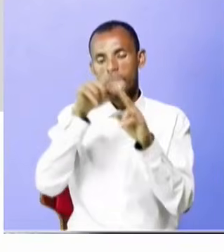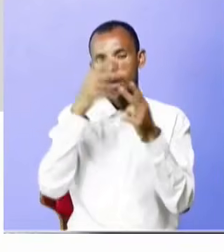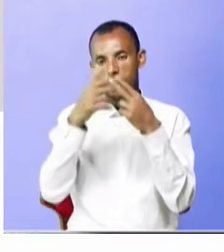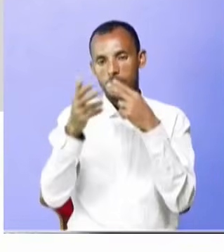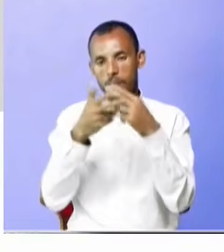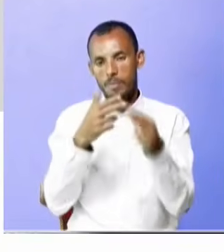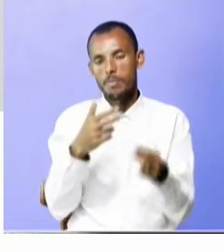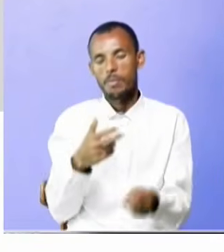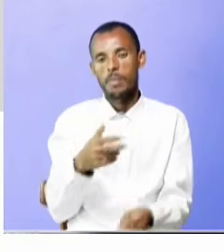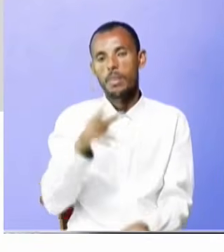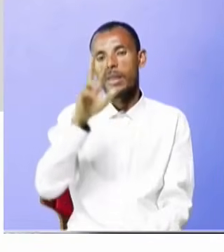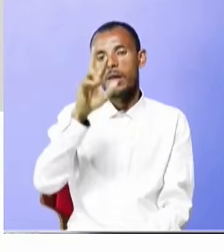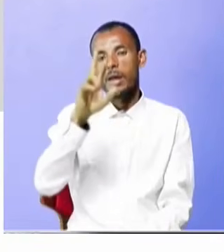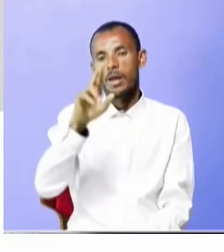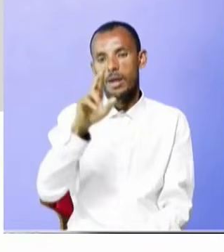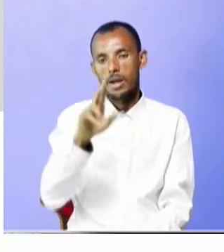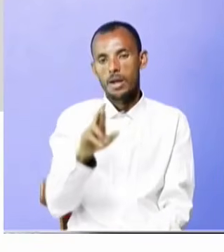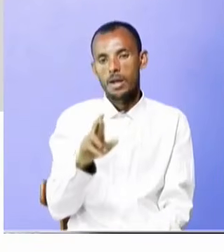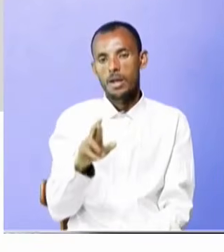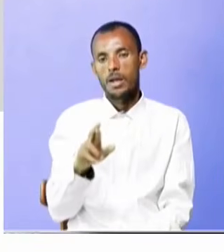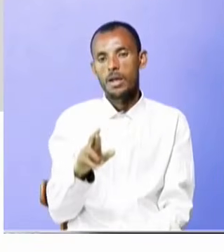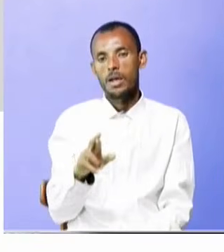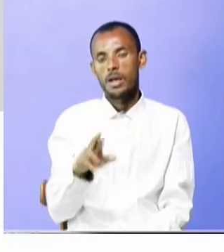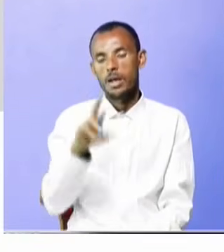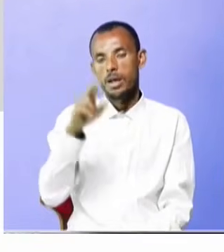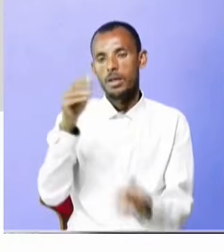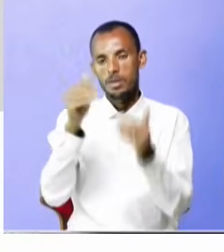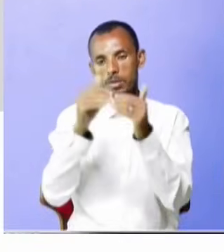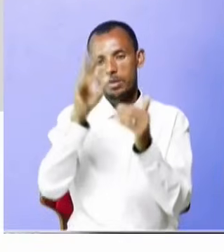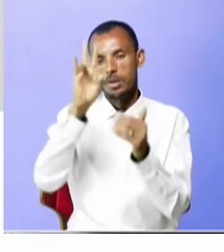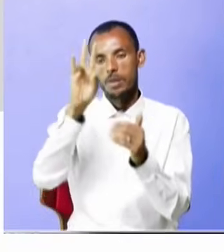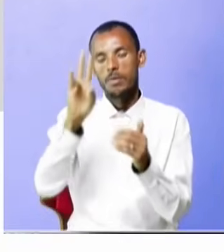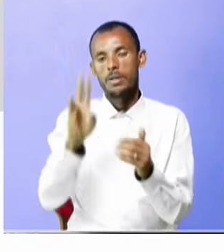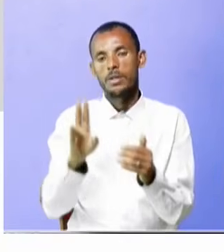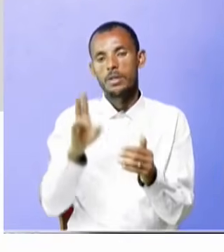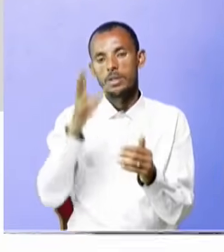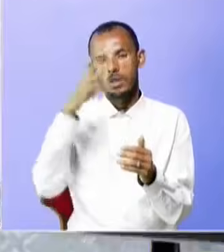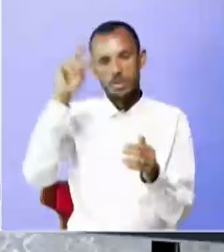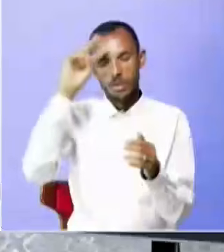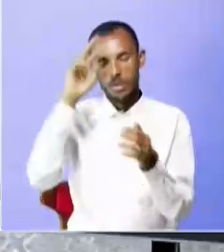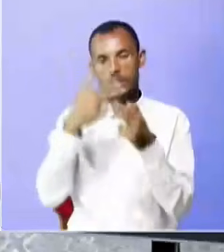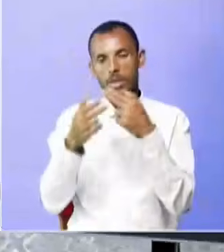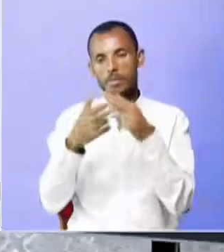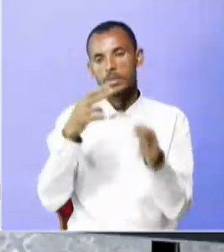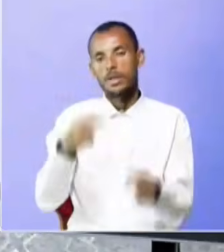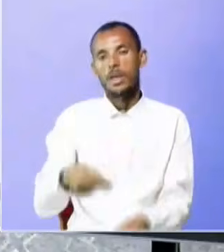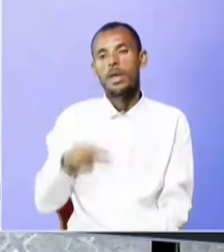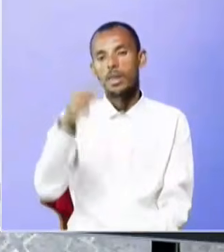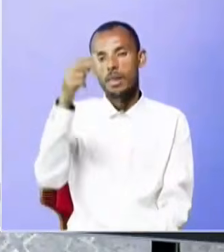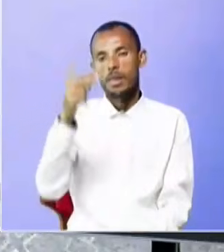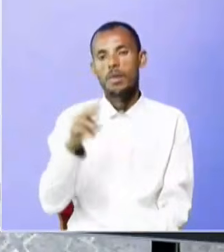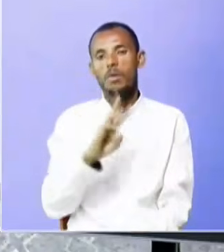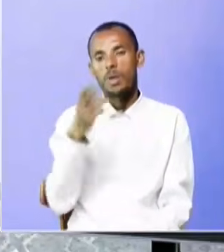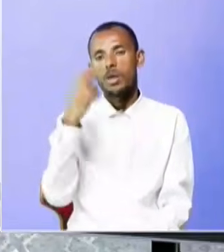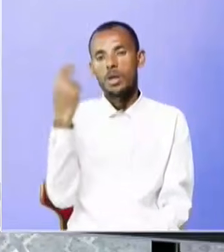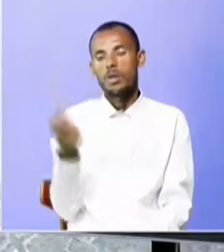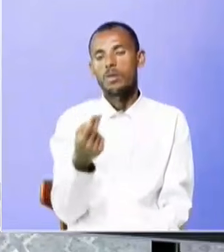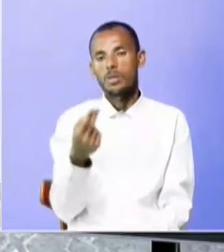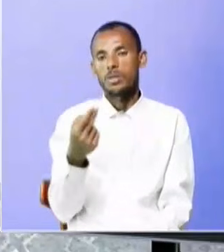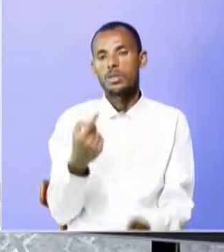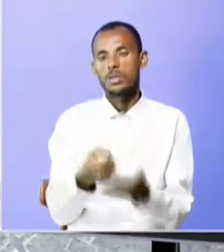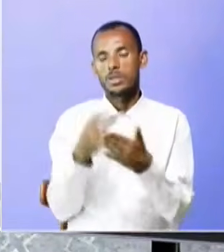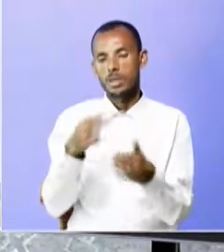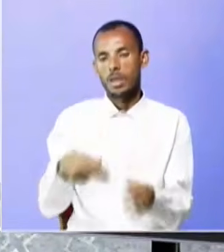times r is 7, square times the height. We use this